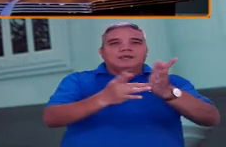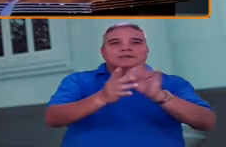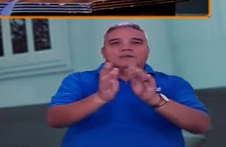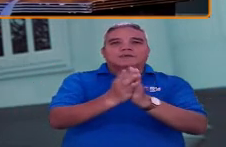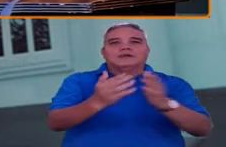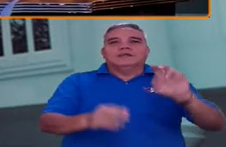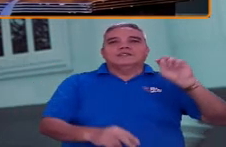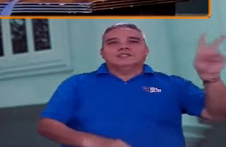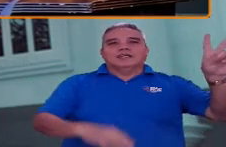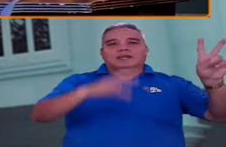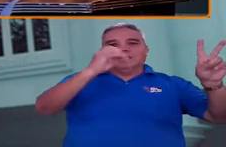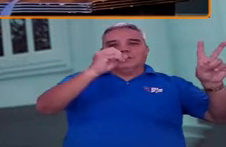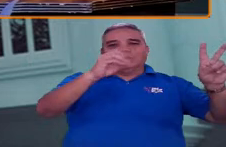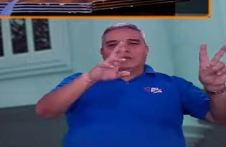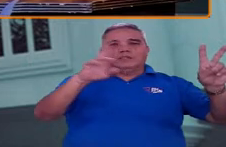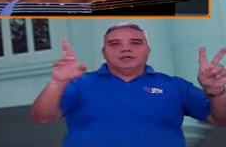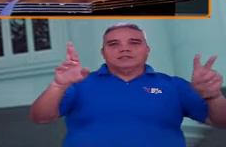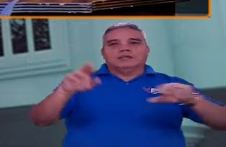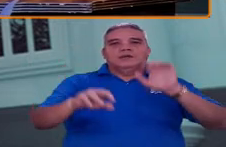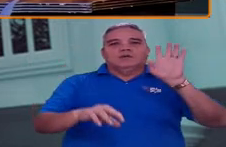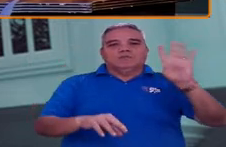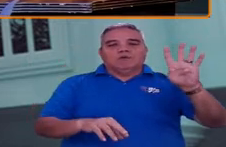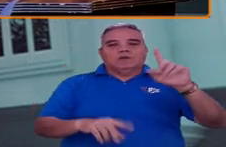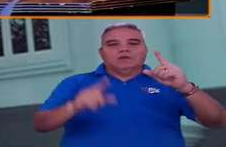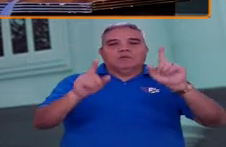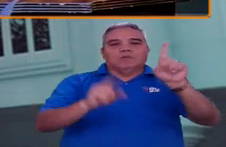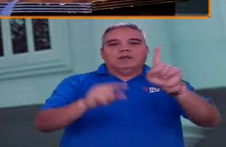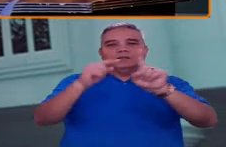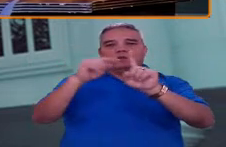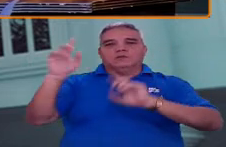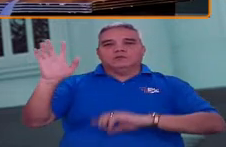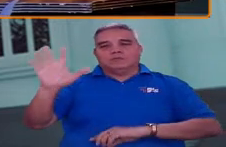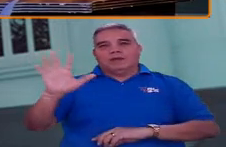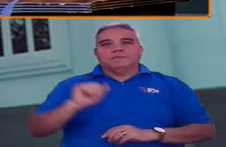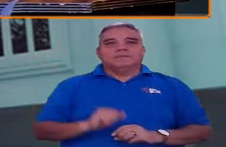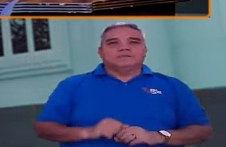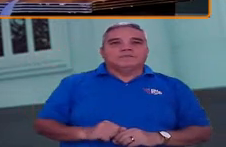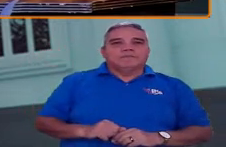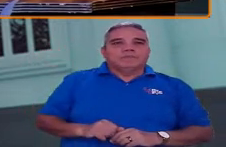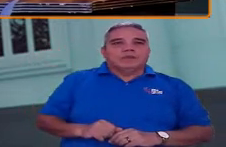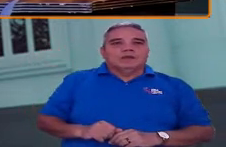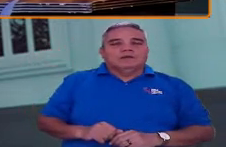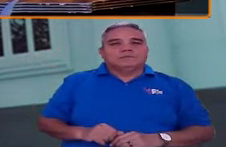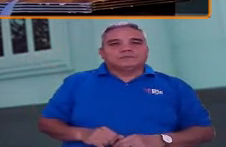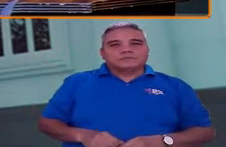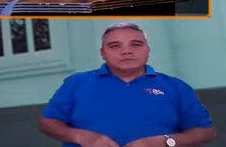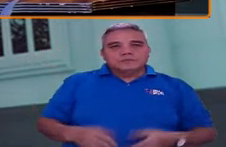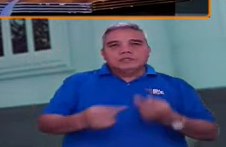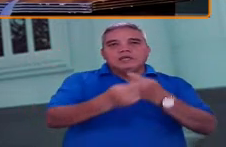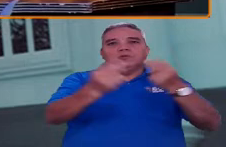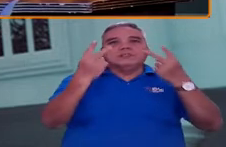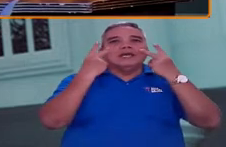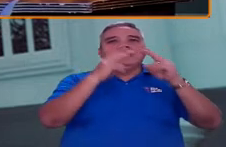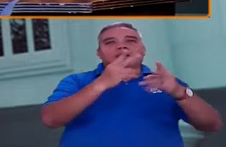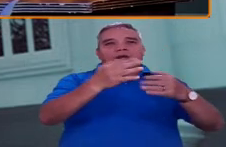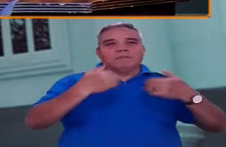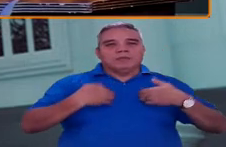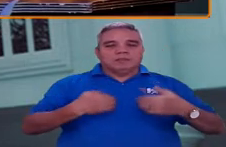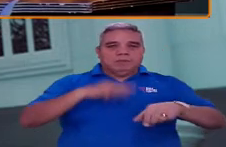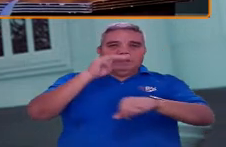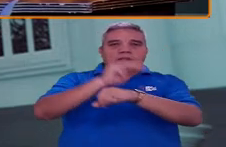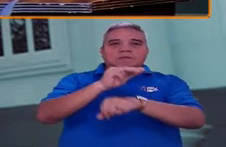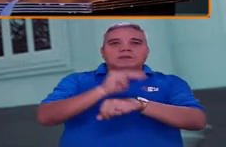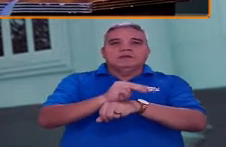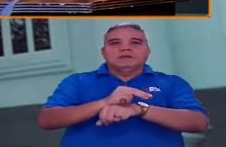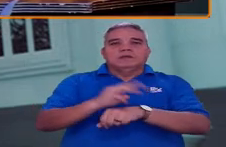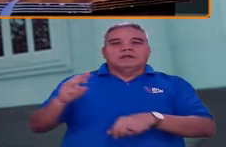2 Corinthians chapter 4, verses 1 to 5. I'm going to read the verses. You follow me with your eyes. The Bible says, "Therefore, seeing we have